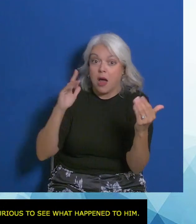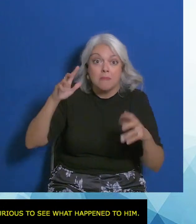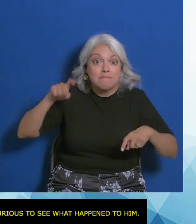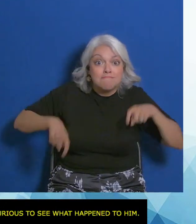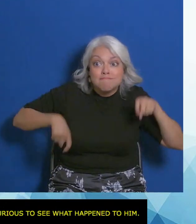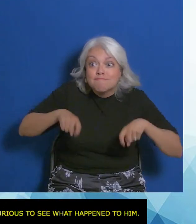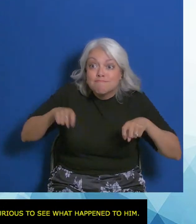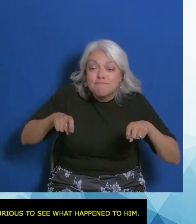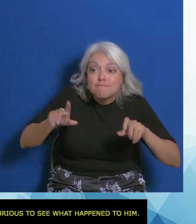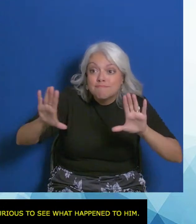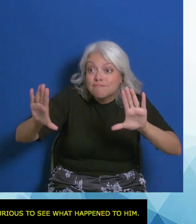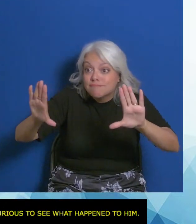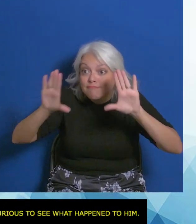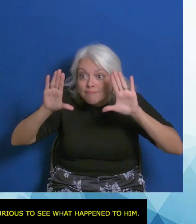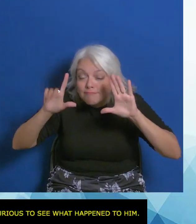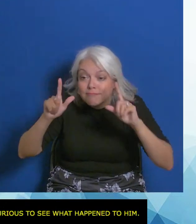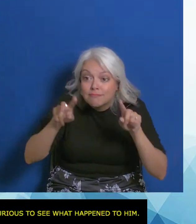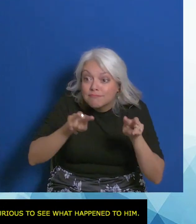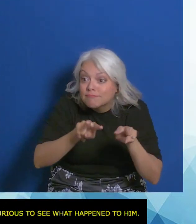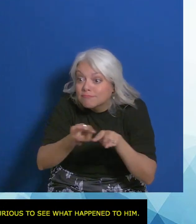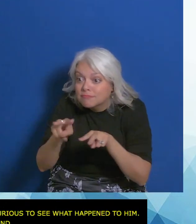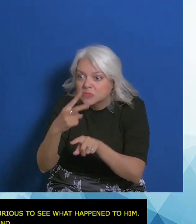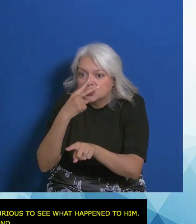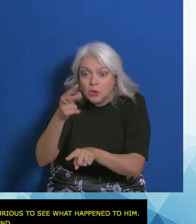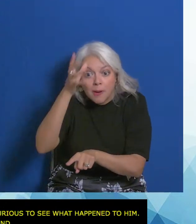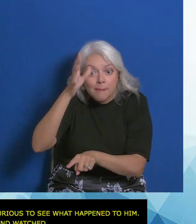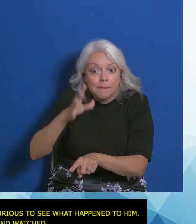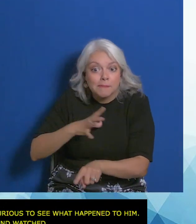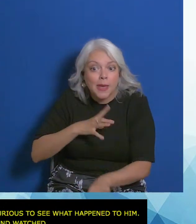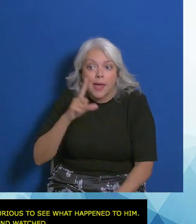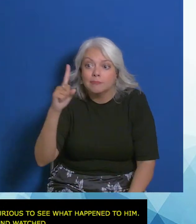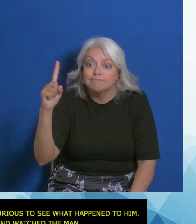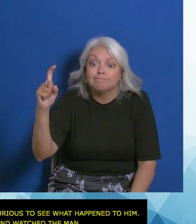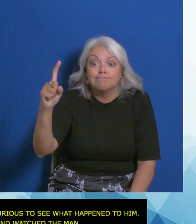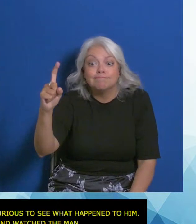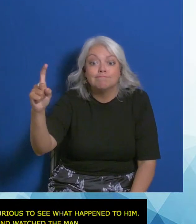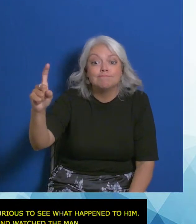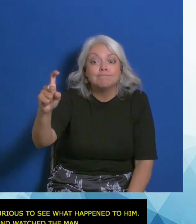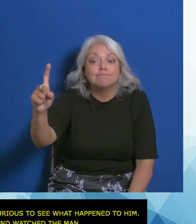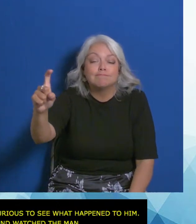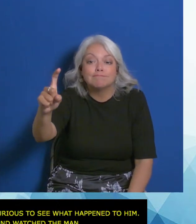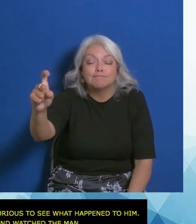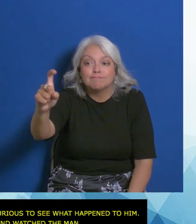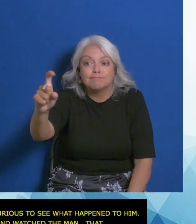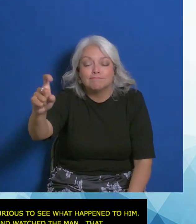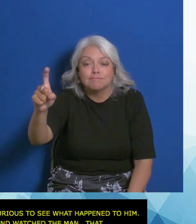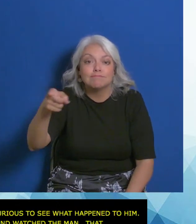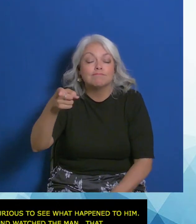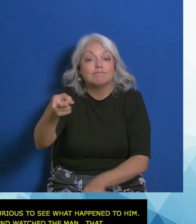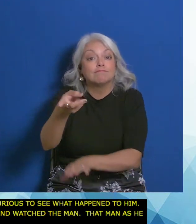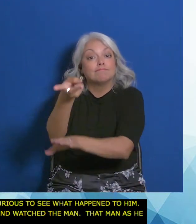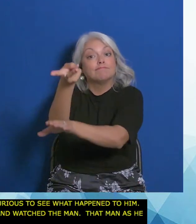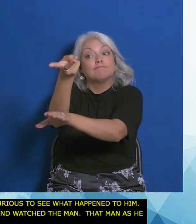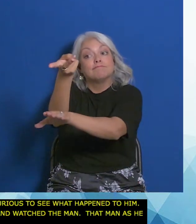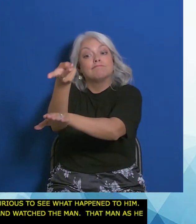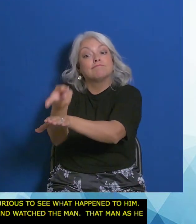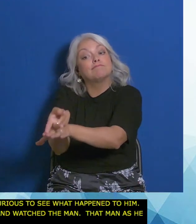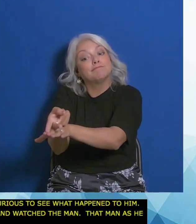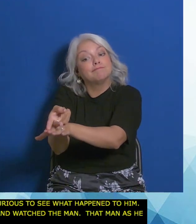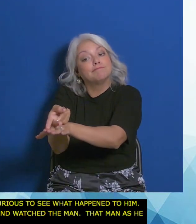and looked out and watched the man. That man, as he was laying on the